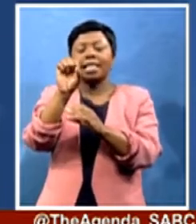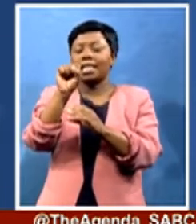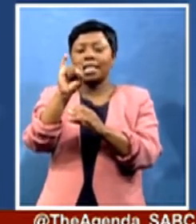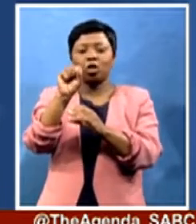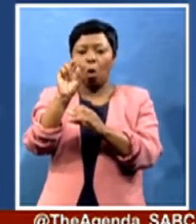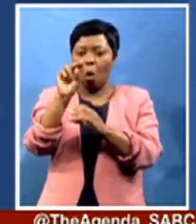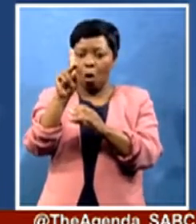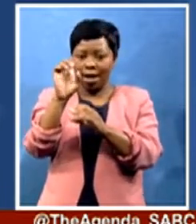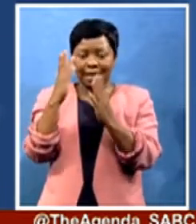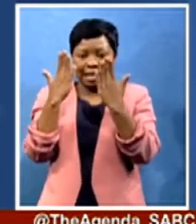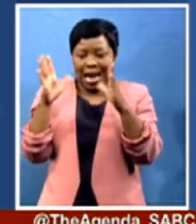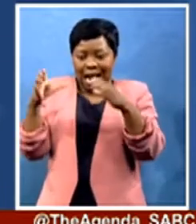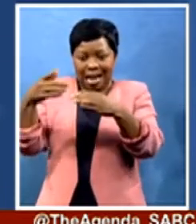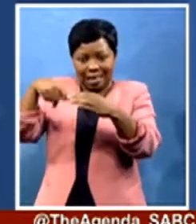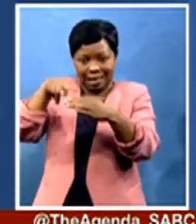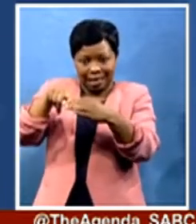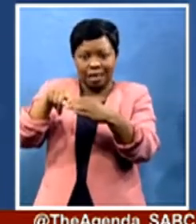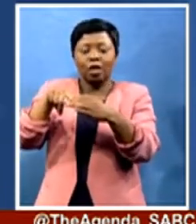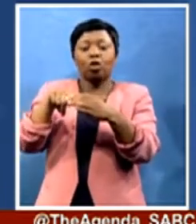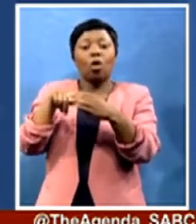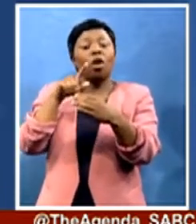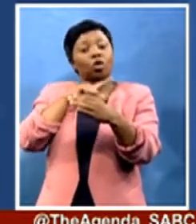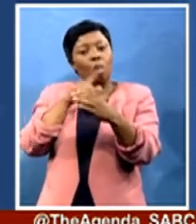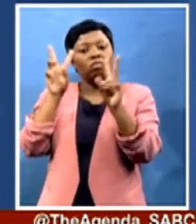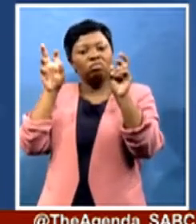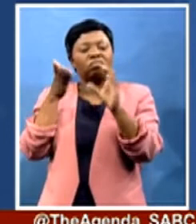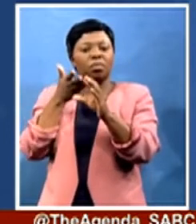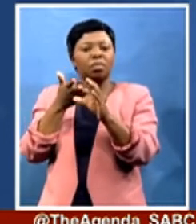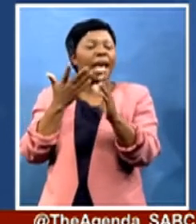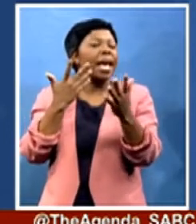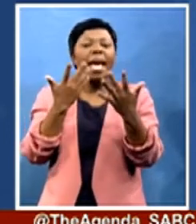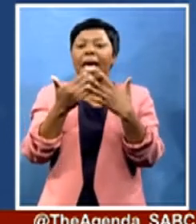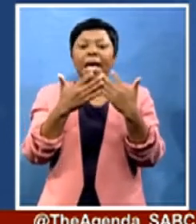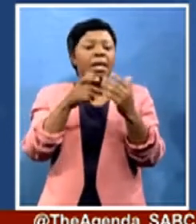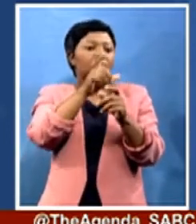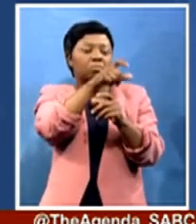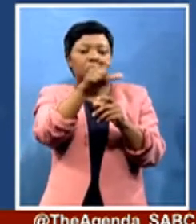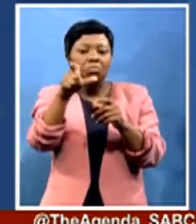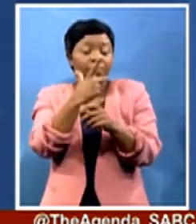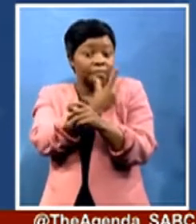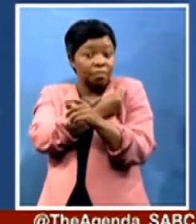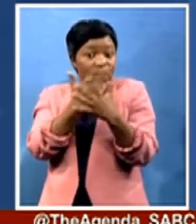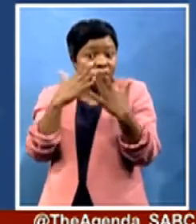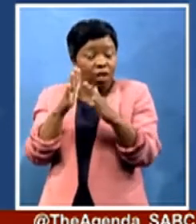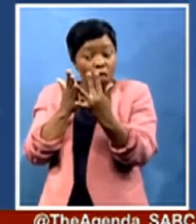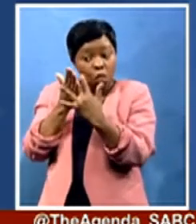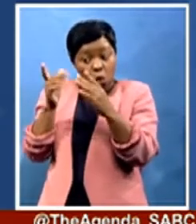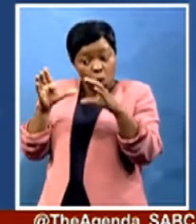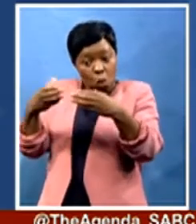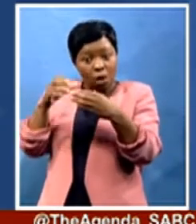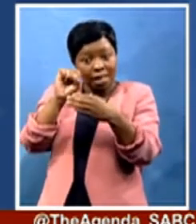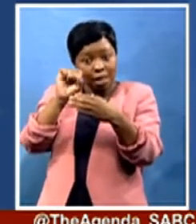study, anybody who then was vaccinated through Sisonke had to go through a process